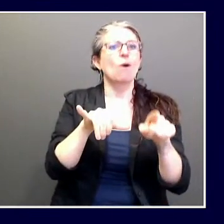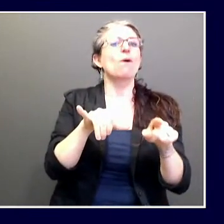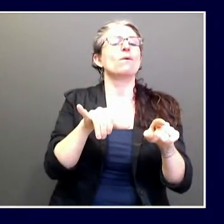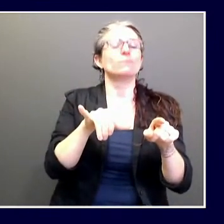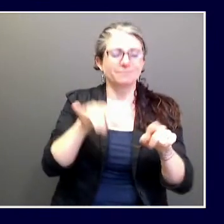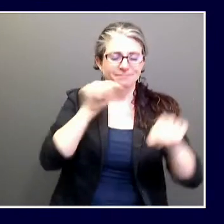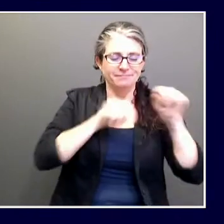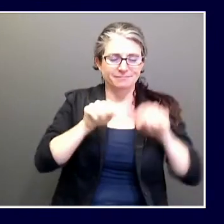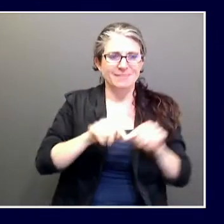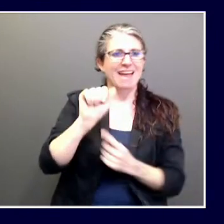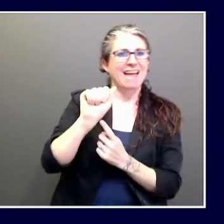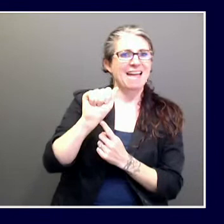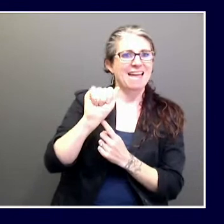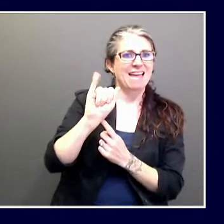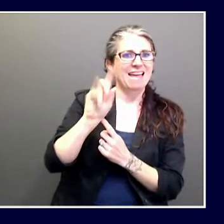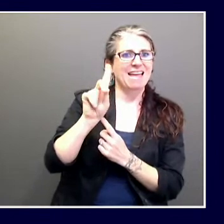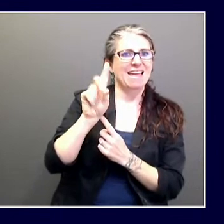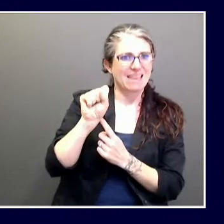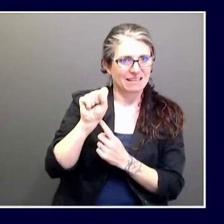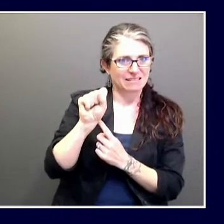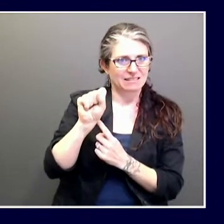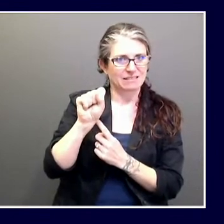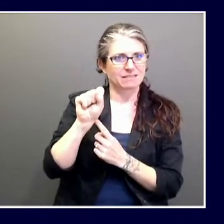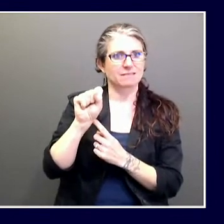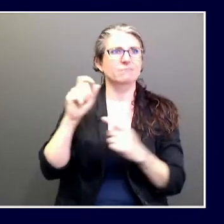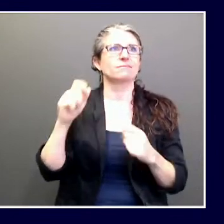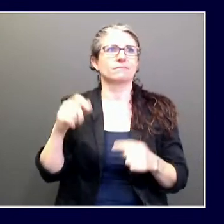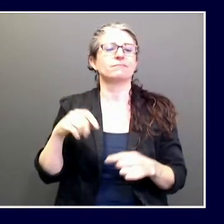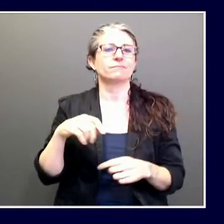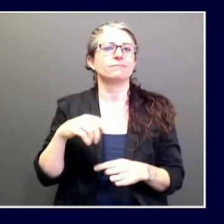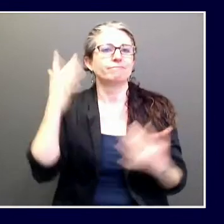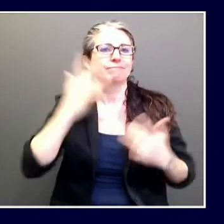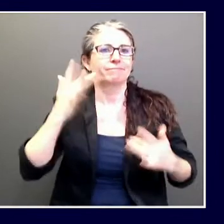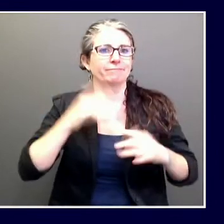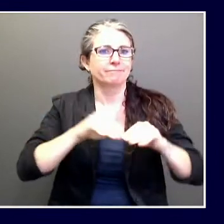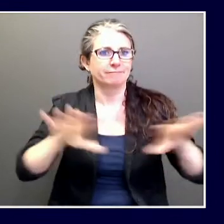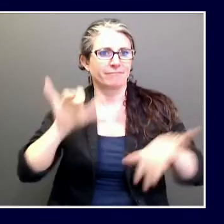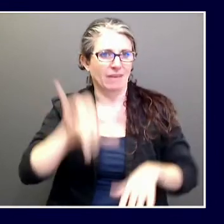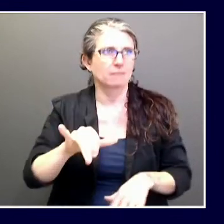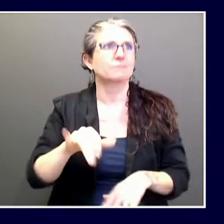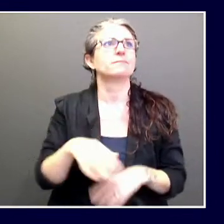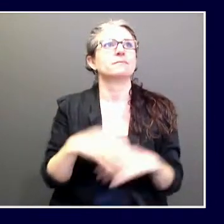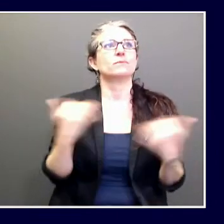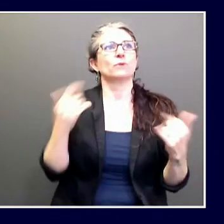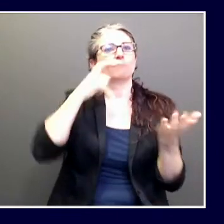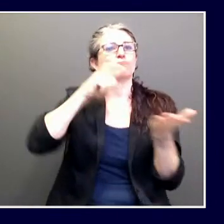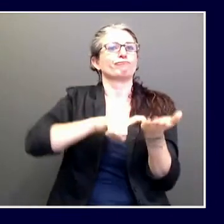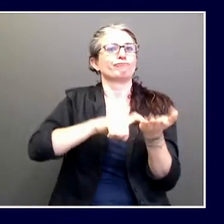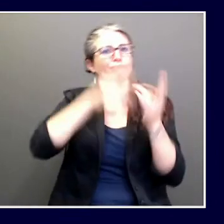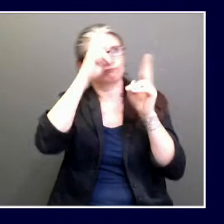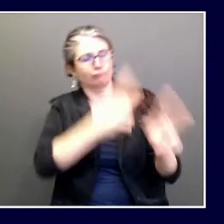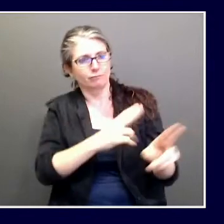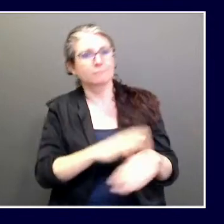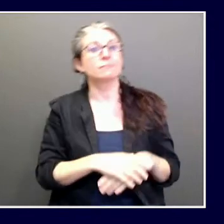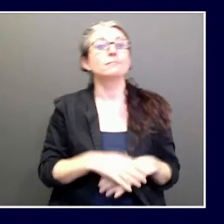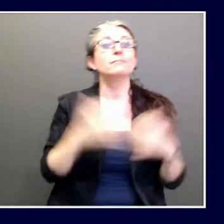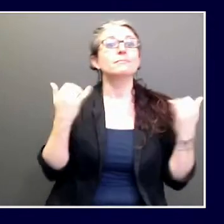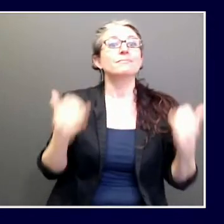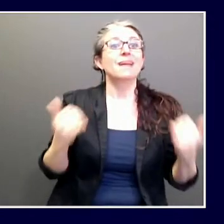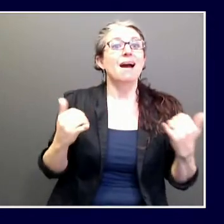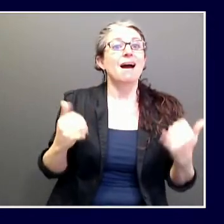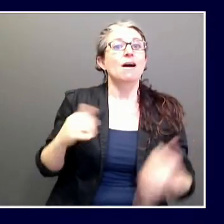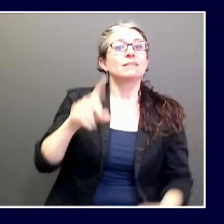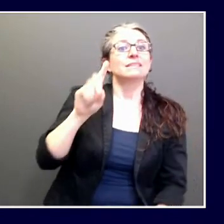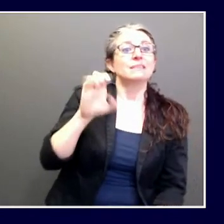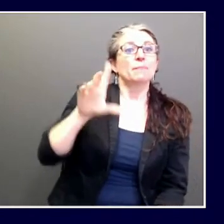1st, 2021. I'll begin with an update on where we stand epidemiologically, and then a discussion about the